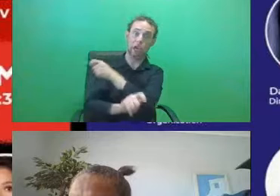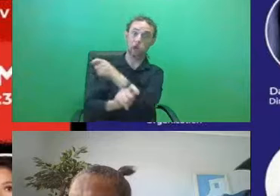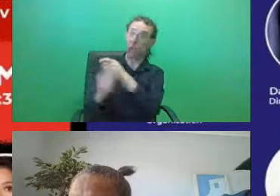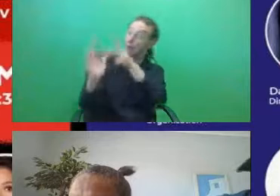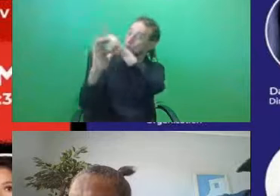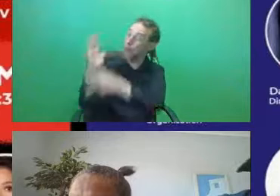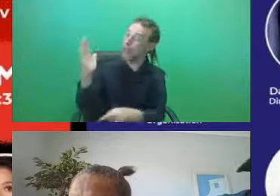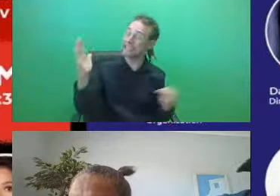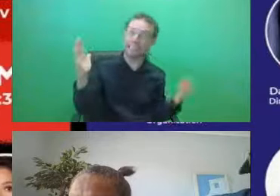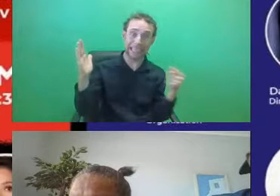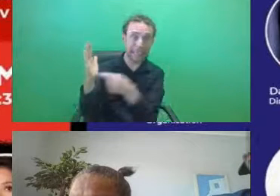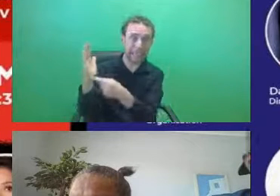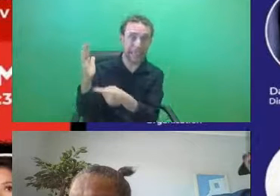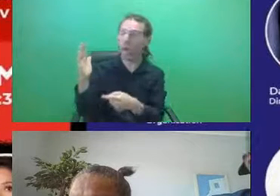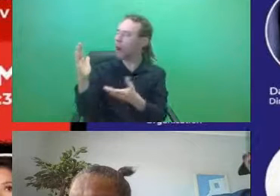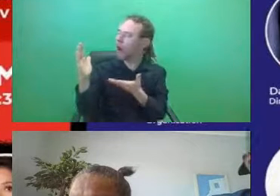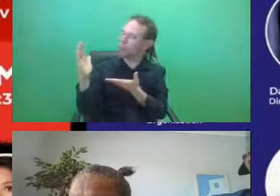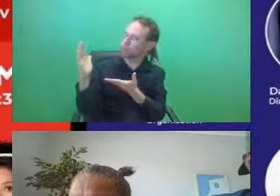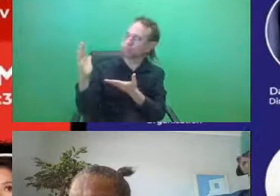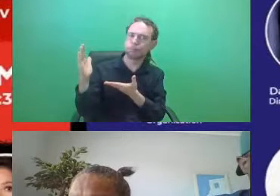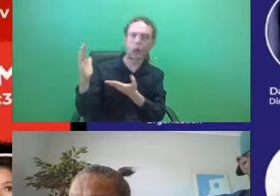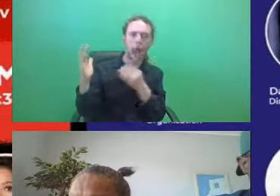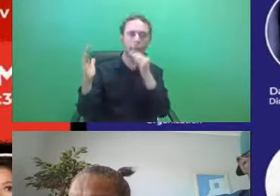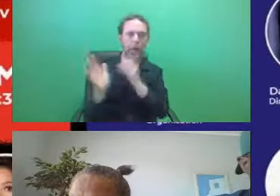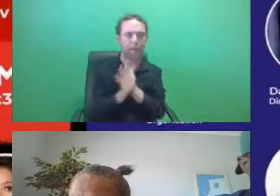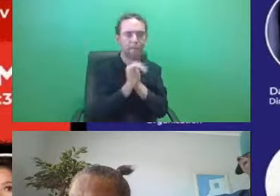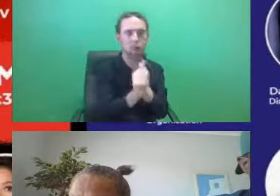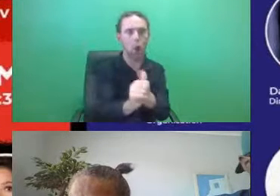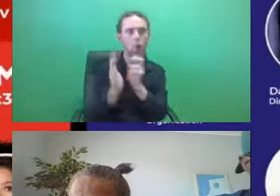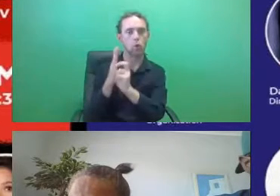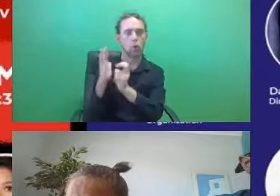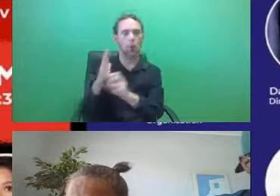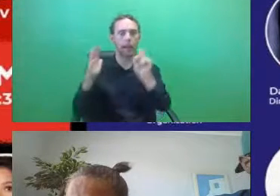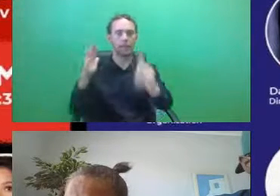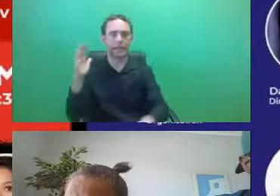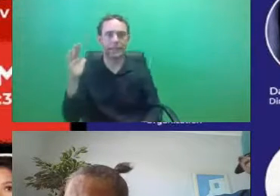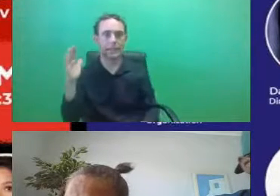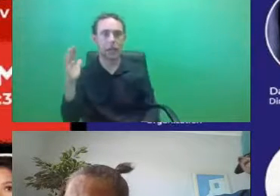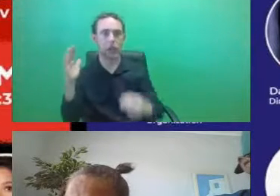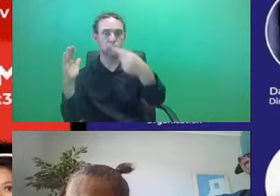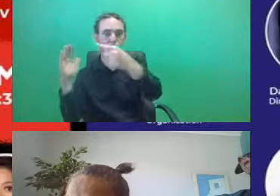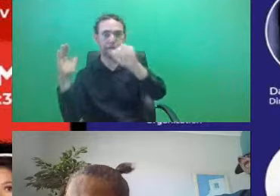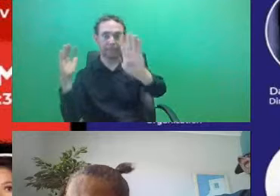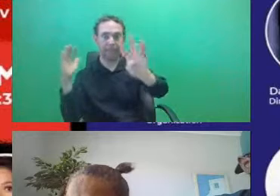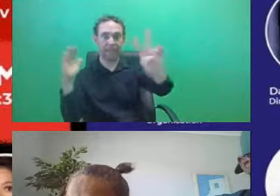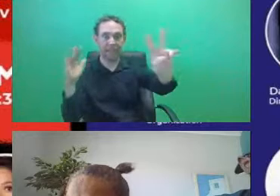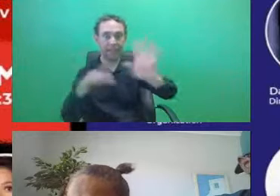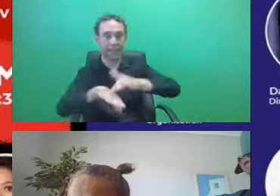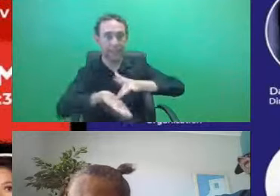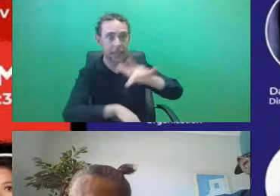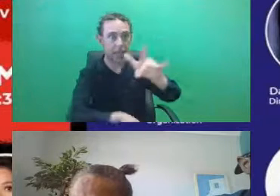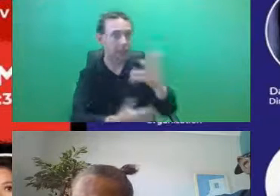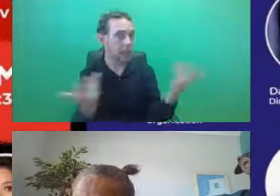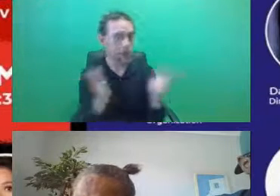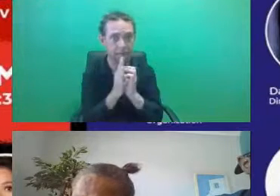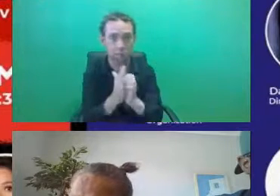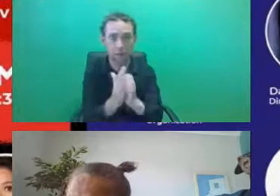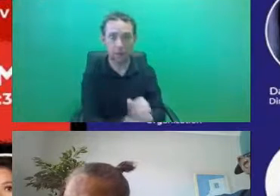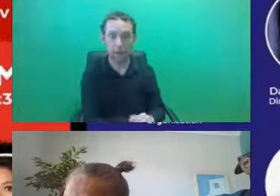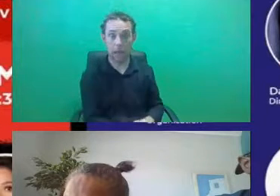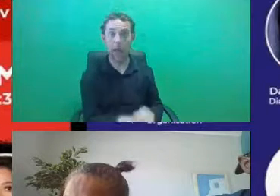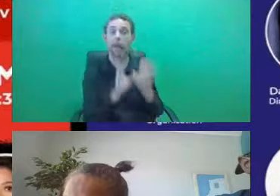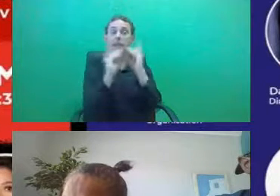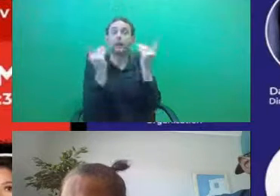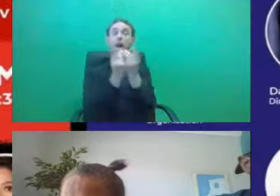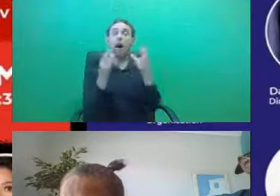you have to adhere to it. So it'll be GBVF sensitization. For example, with the Department of